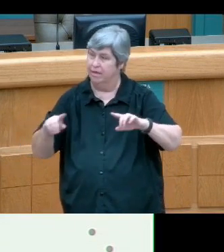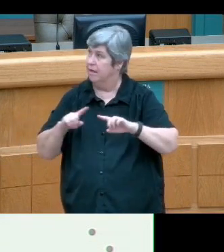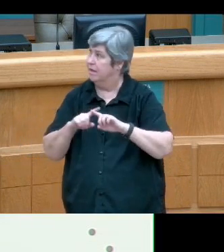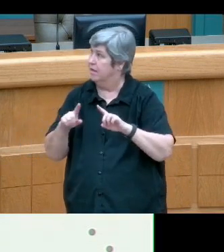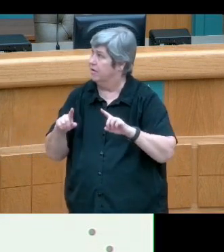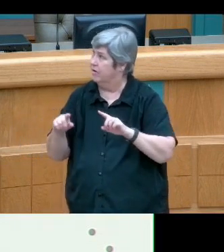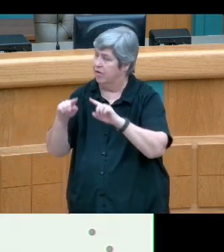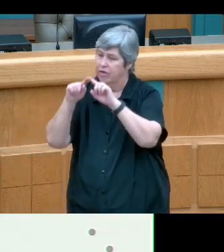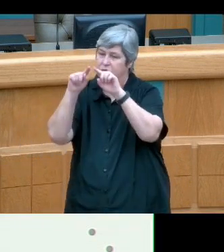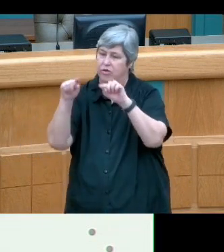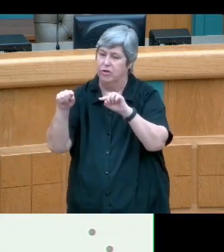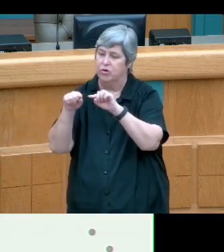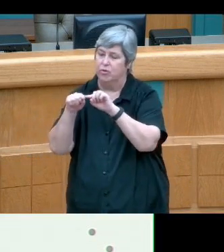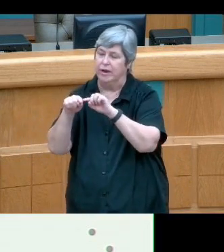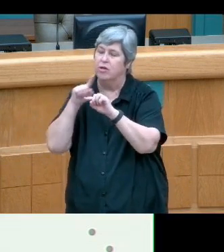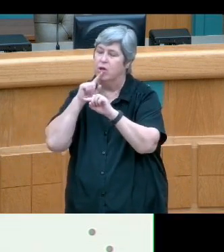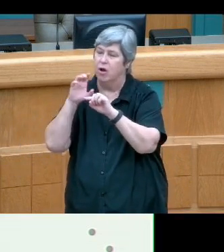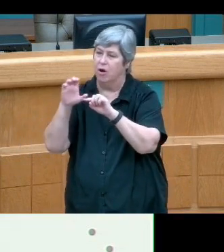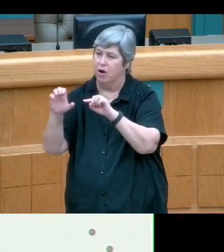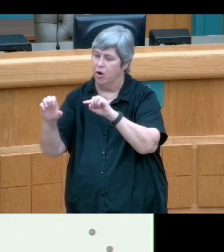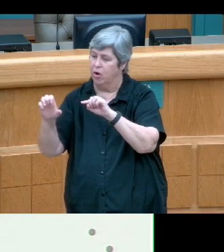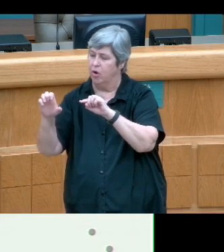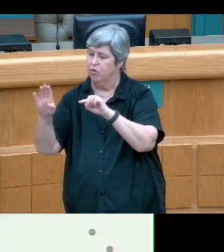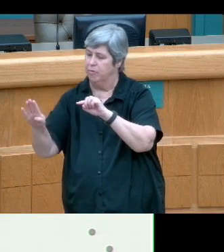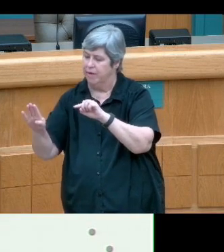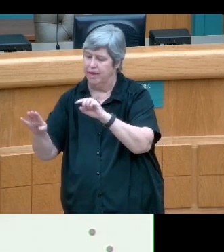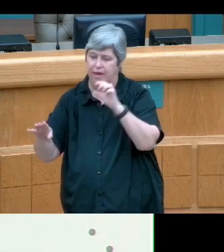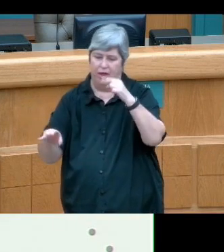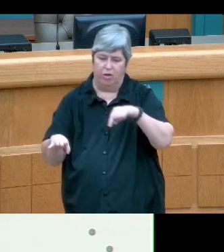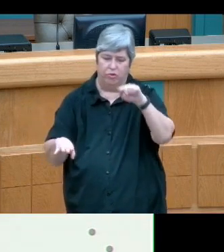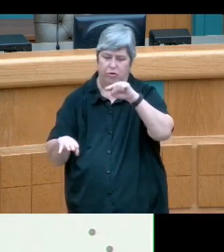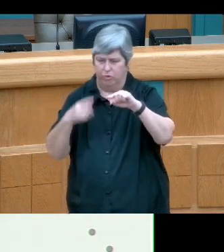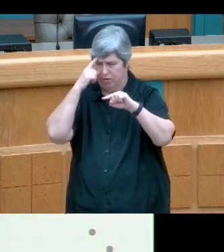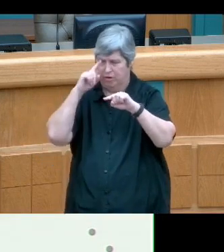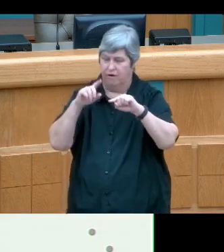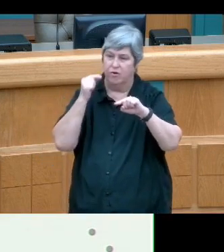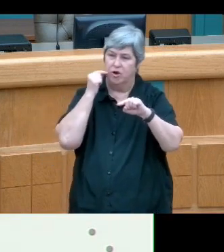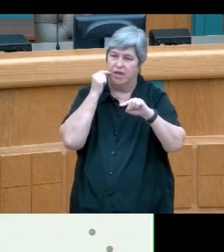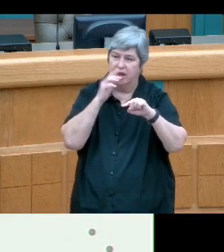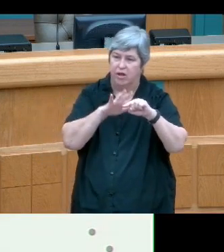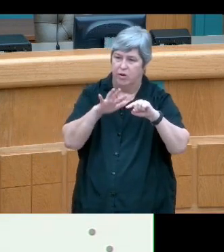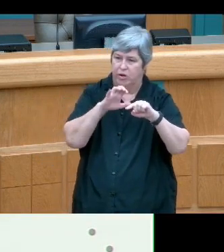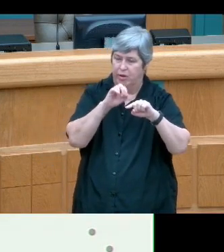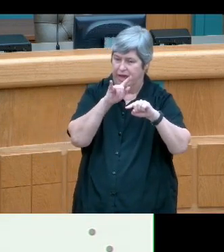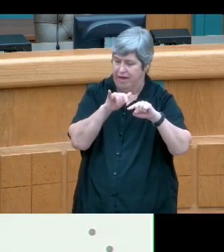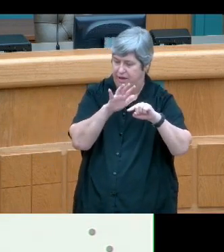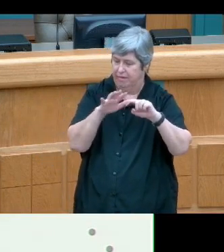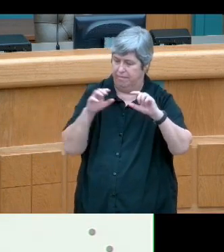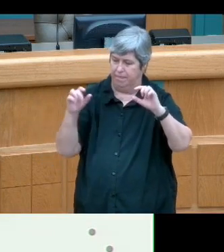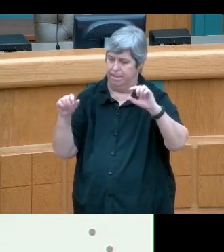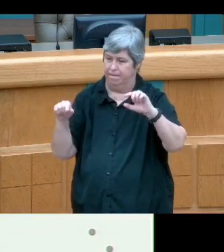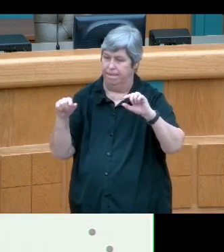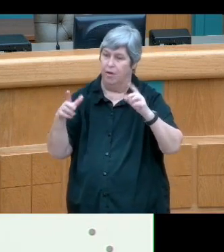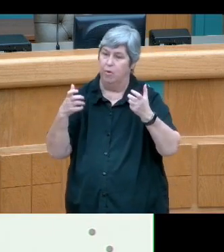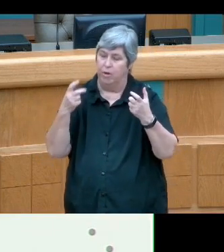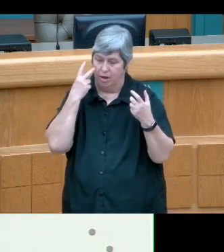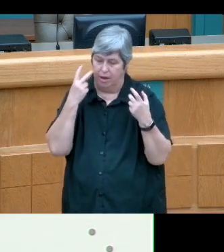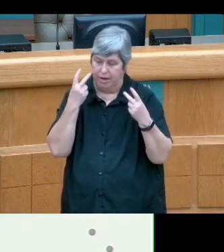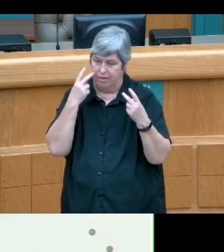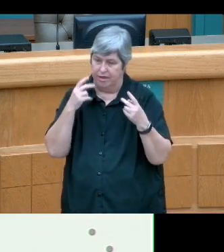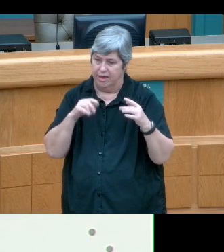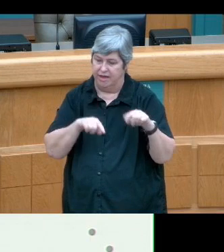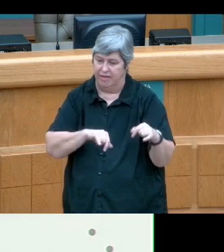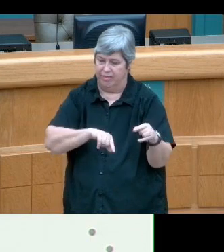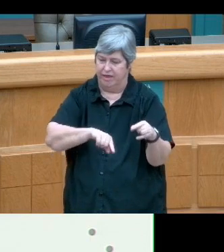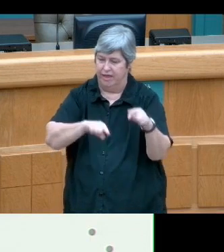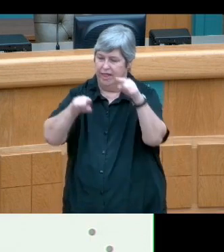The triangles are for the Coastal Bend and the circles are for Bexar County. Again, really what we want you to pay attention to are the lines